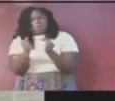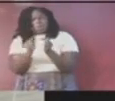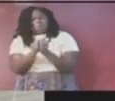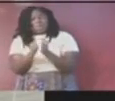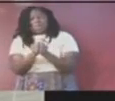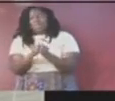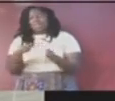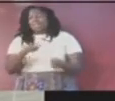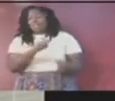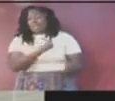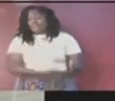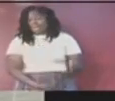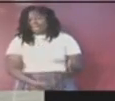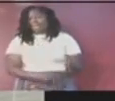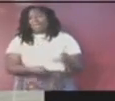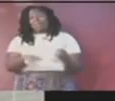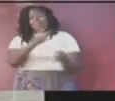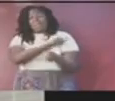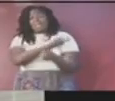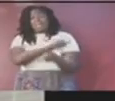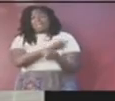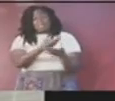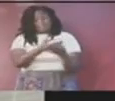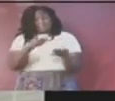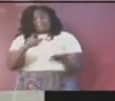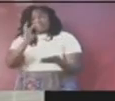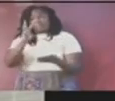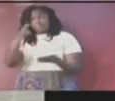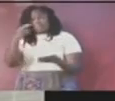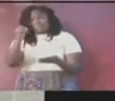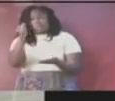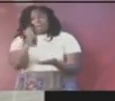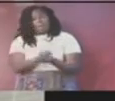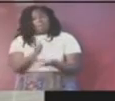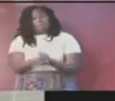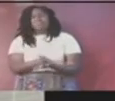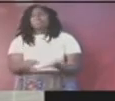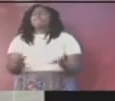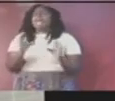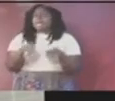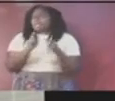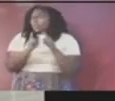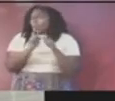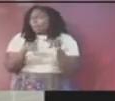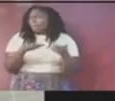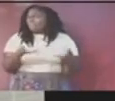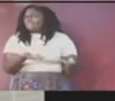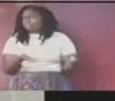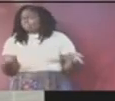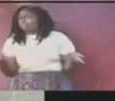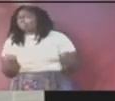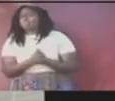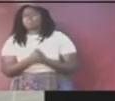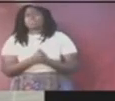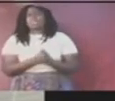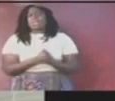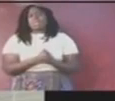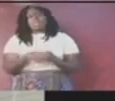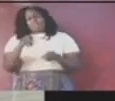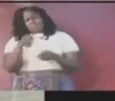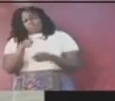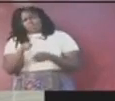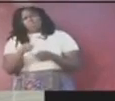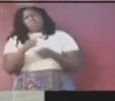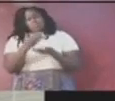address address this in any way? Because you have, even in your opening, you spent quite some